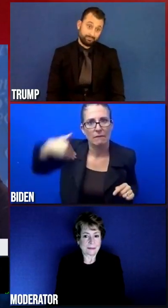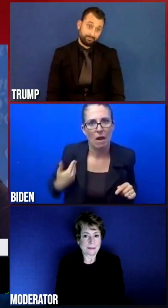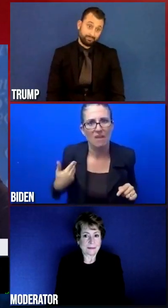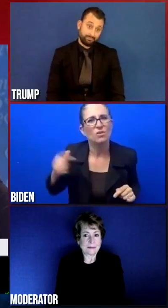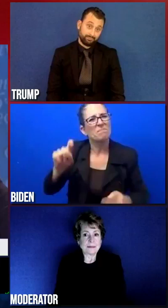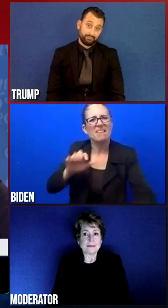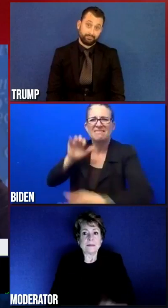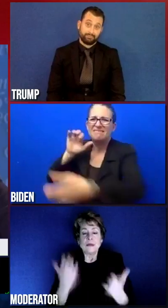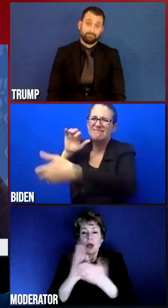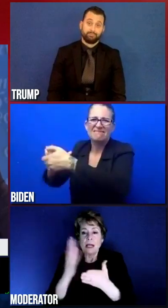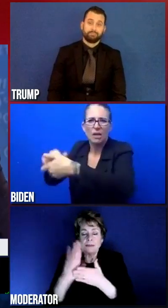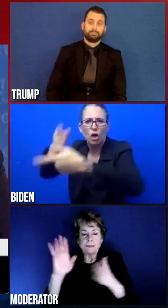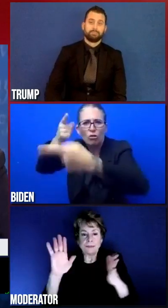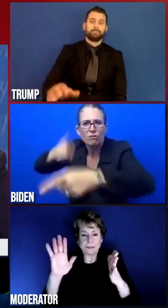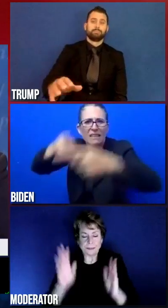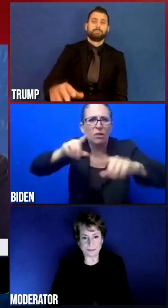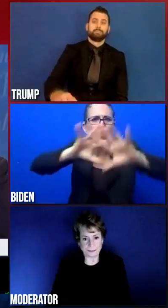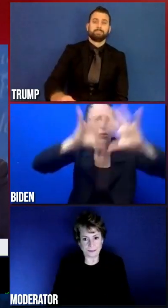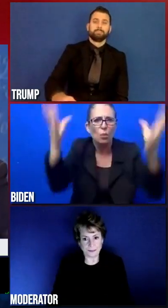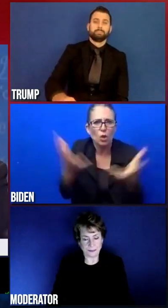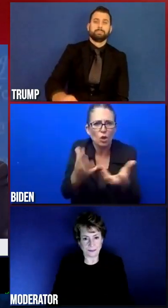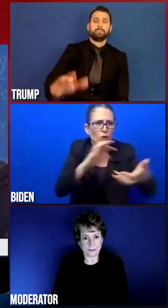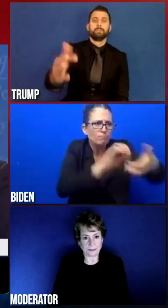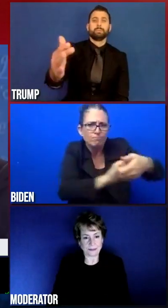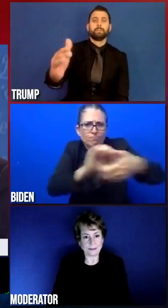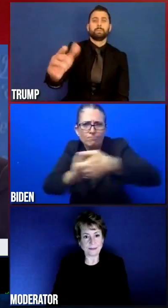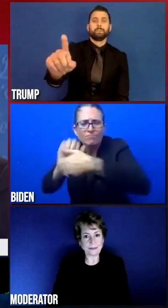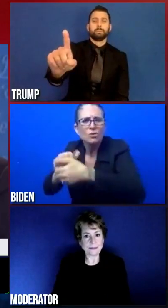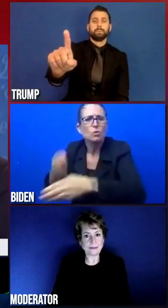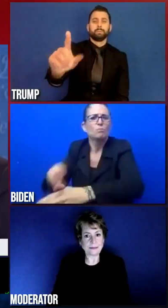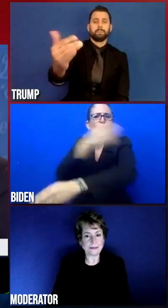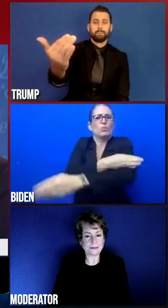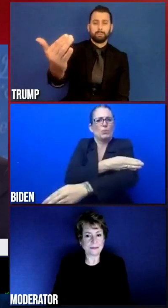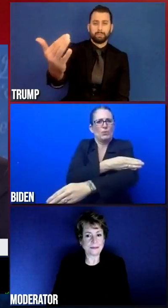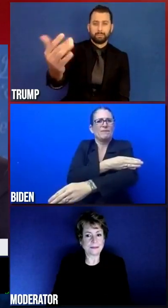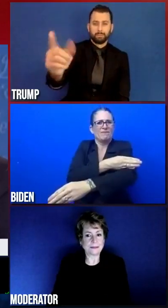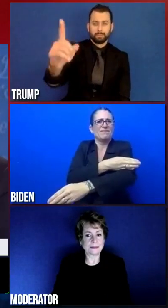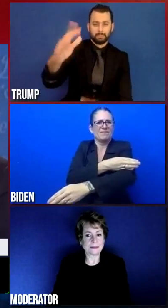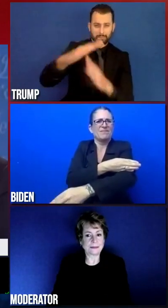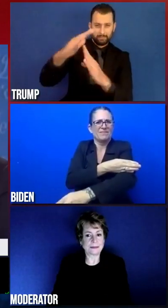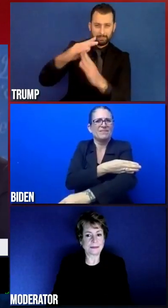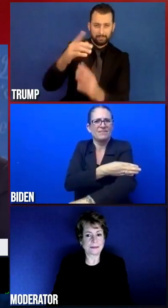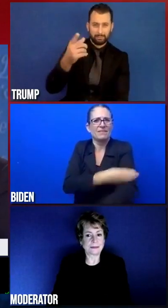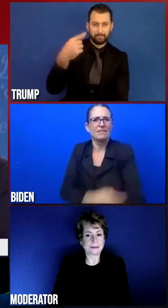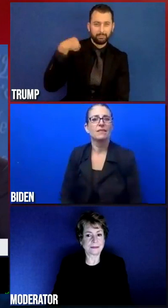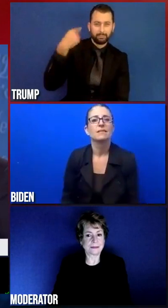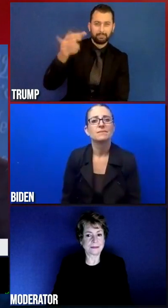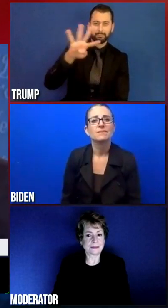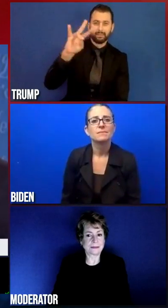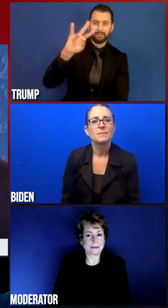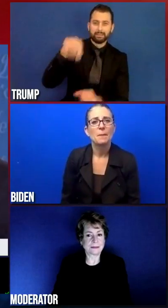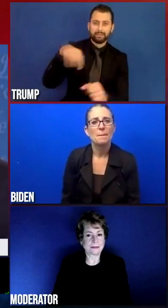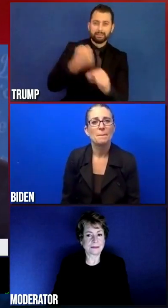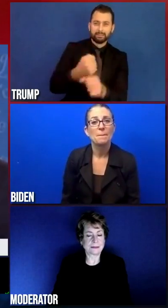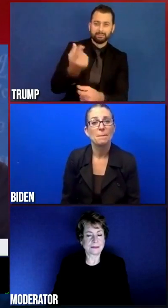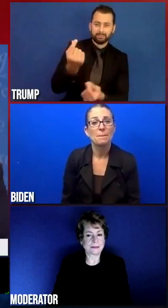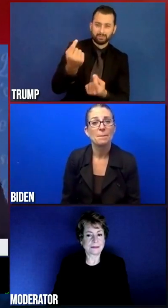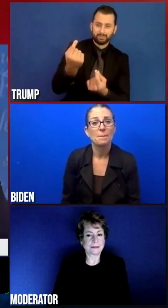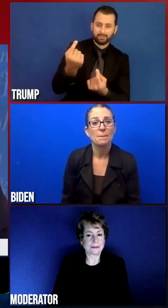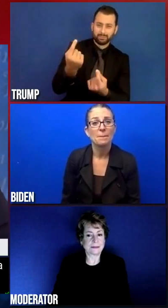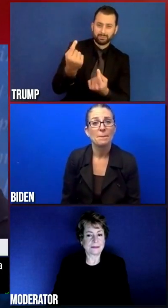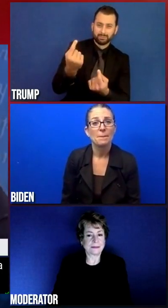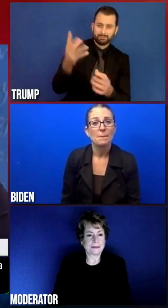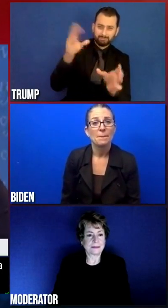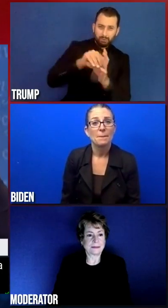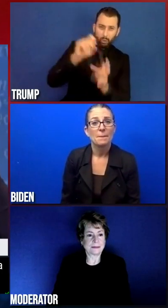it for 47 years? You were vice president. Why didn't you get the world? China sends up real dirt into the air. Russia does. India does. They all